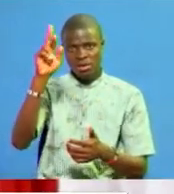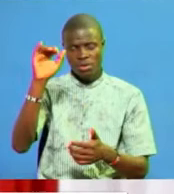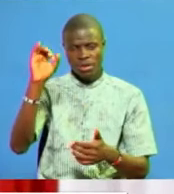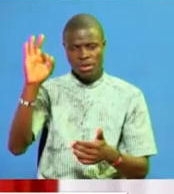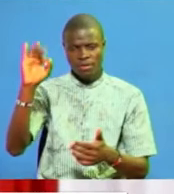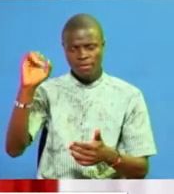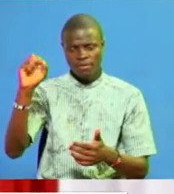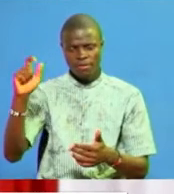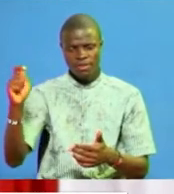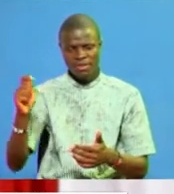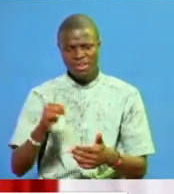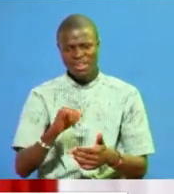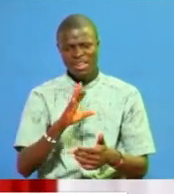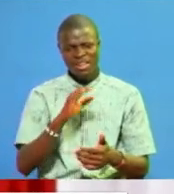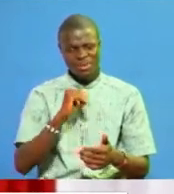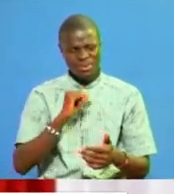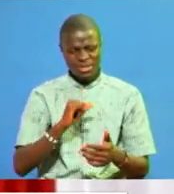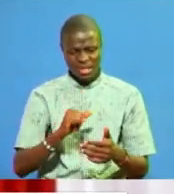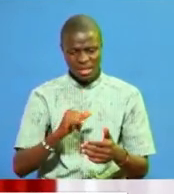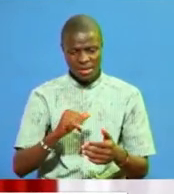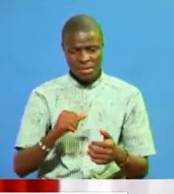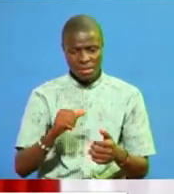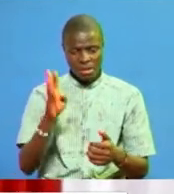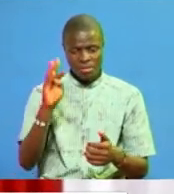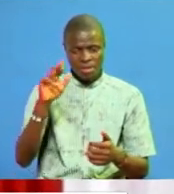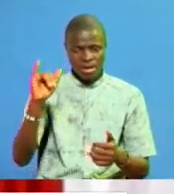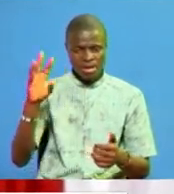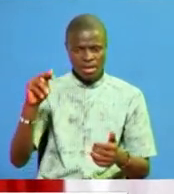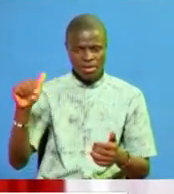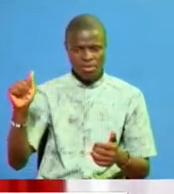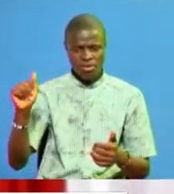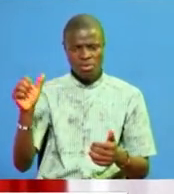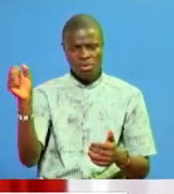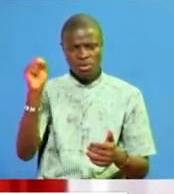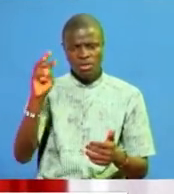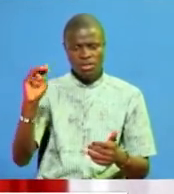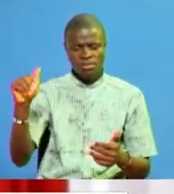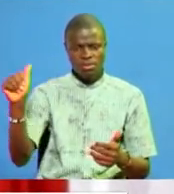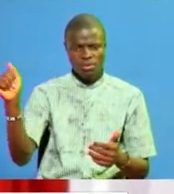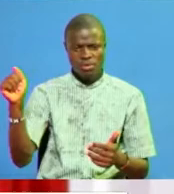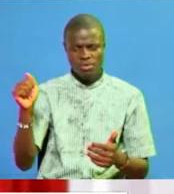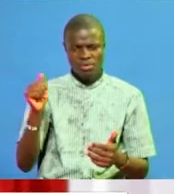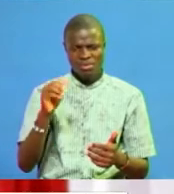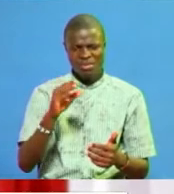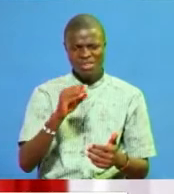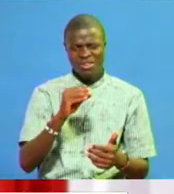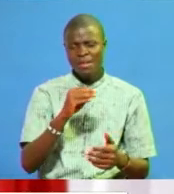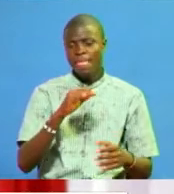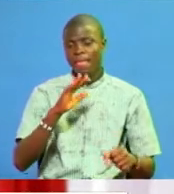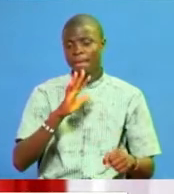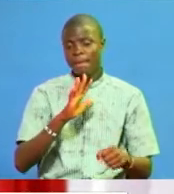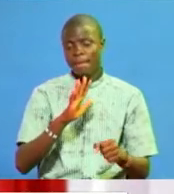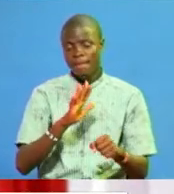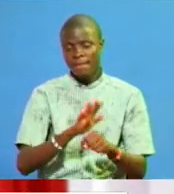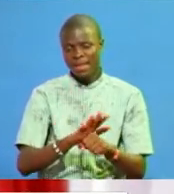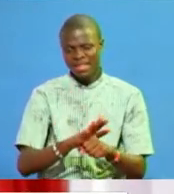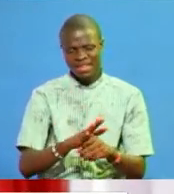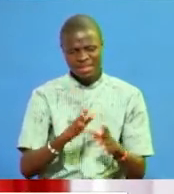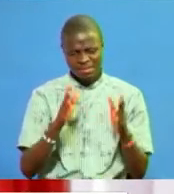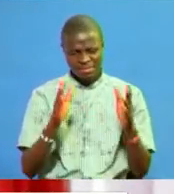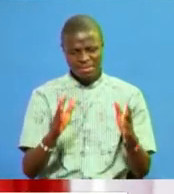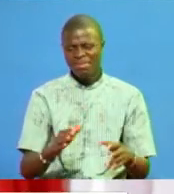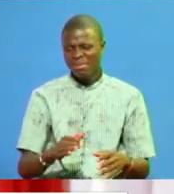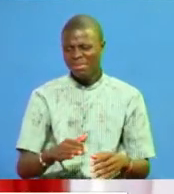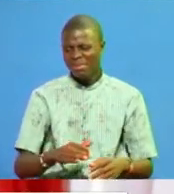Nimekuwa hiyo, nimelikuwa Turkana, nilikuwa Samburu. Watu wengi